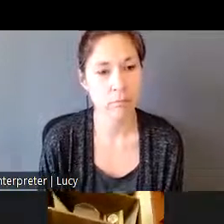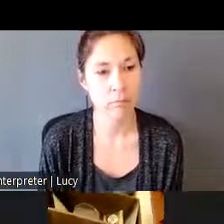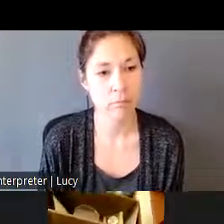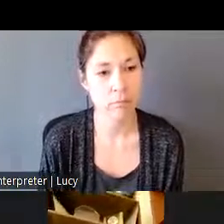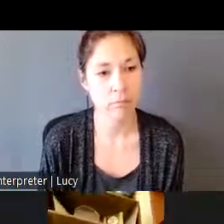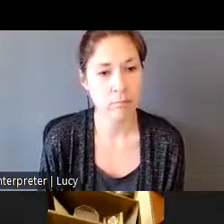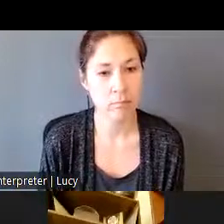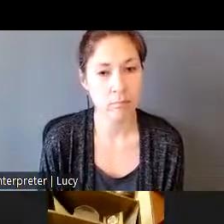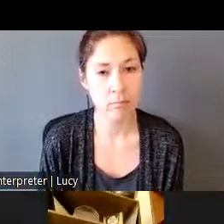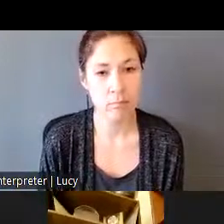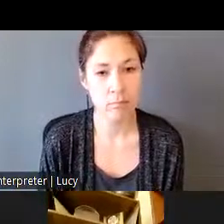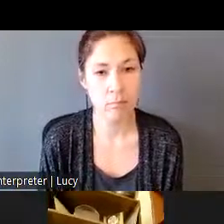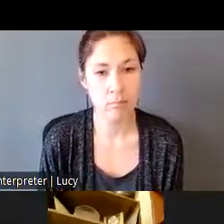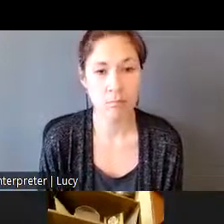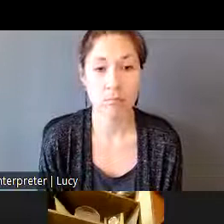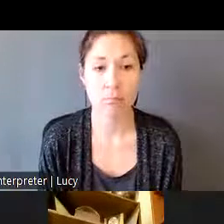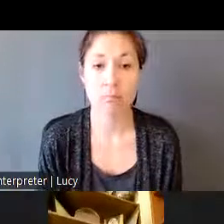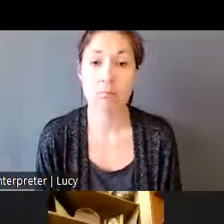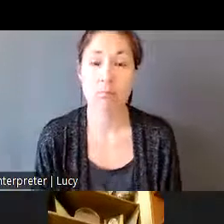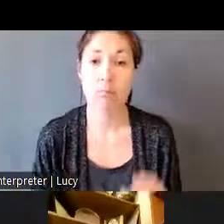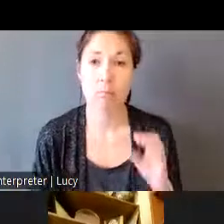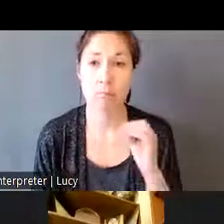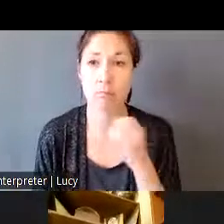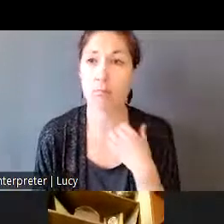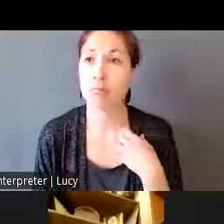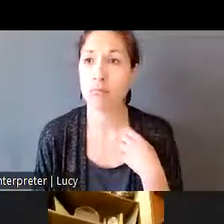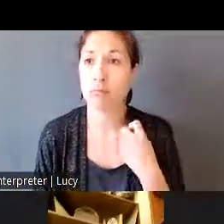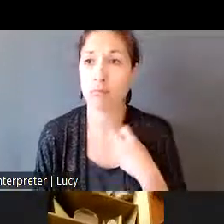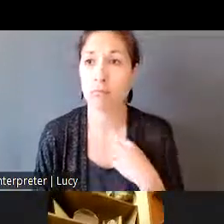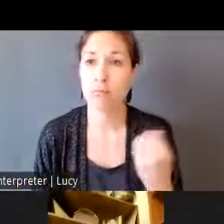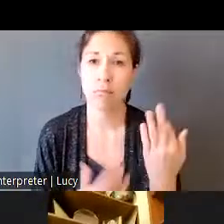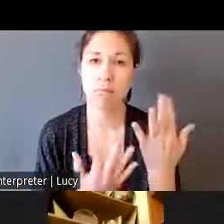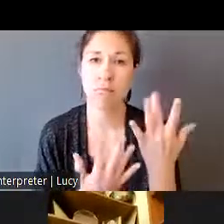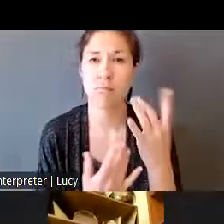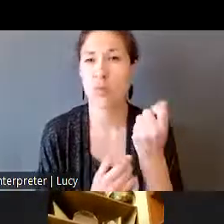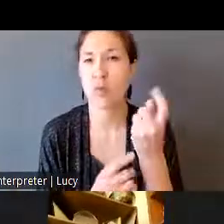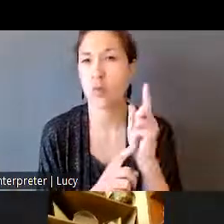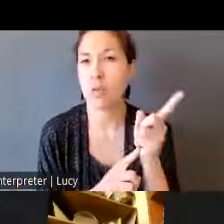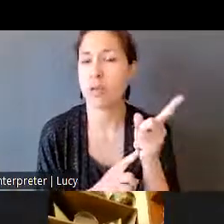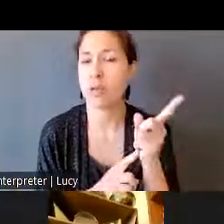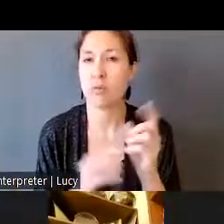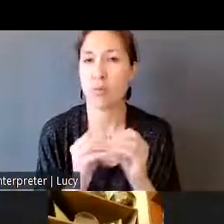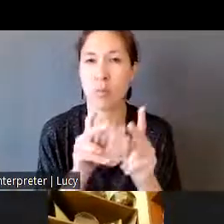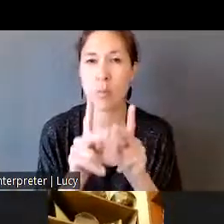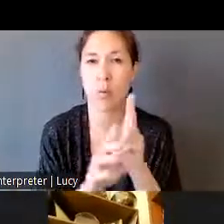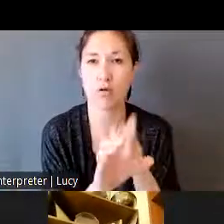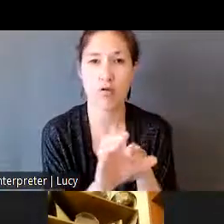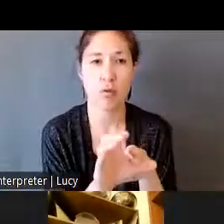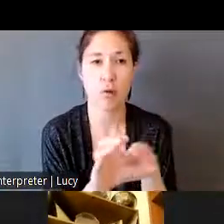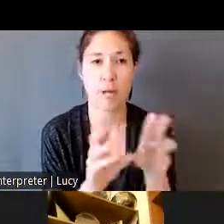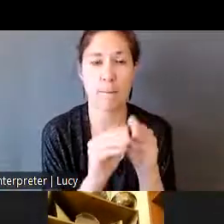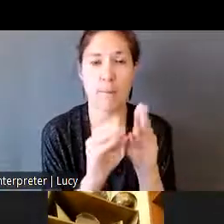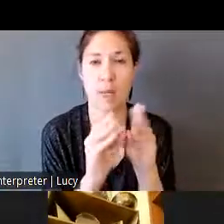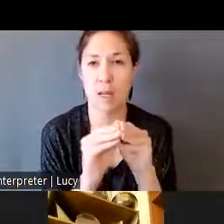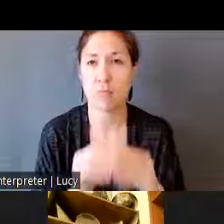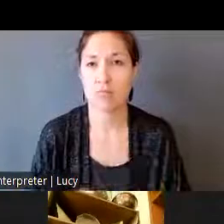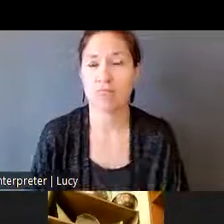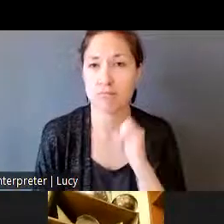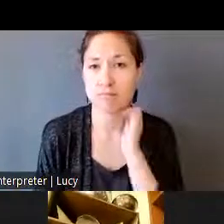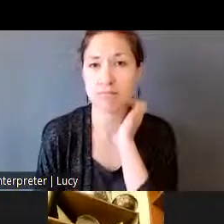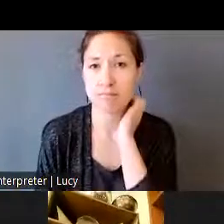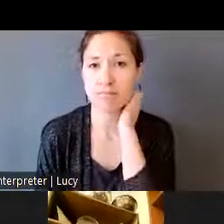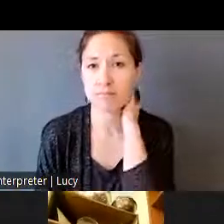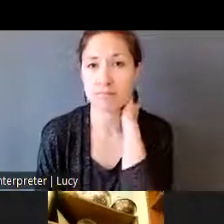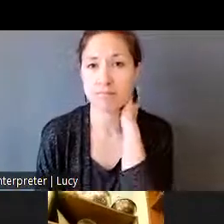All righty, so I will give it a few minutes to allow people to join,